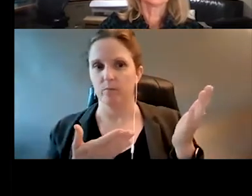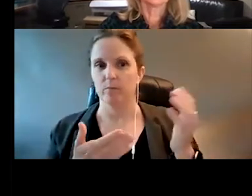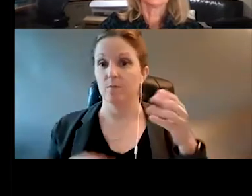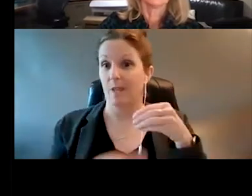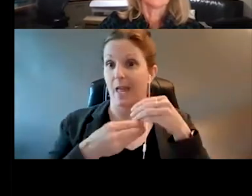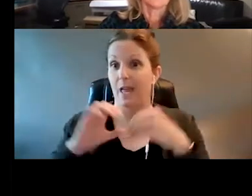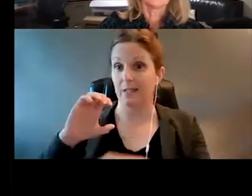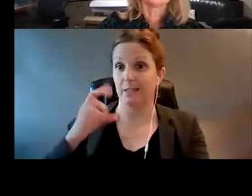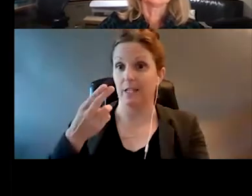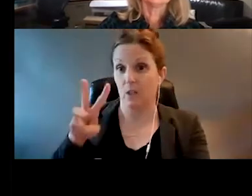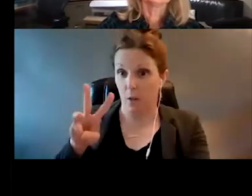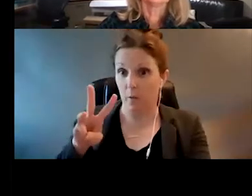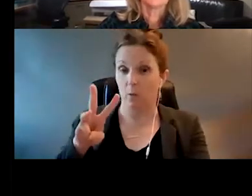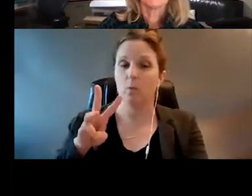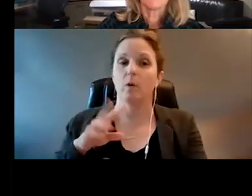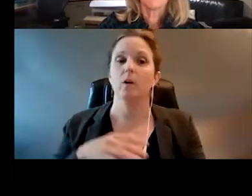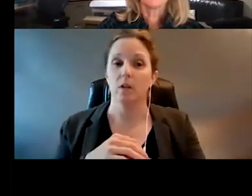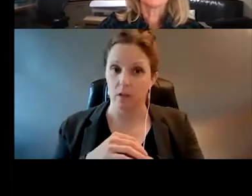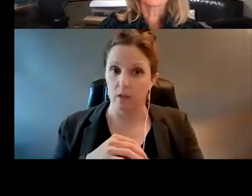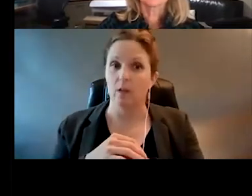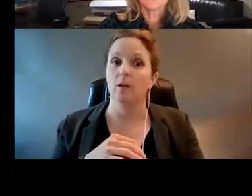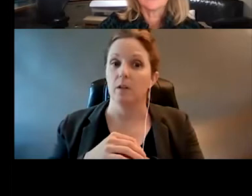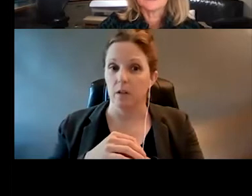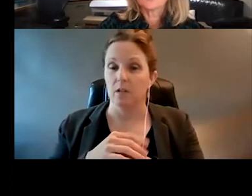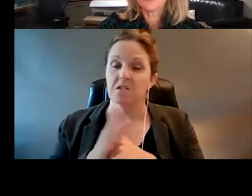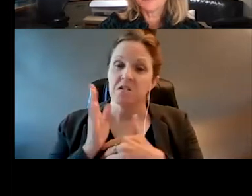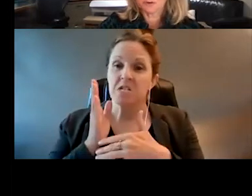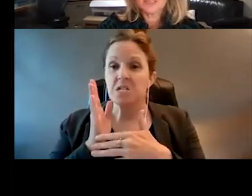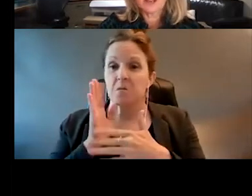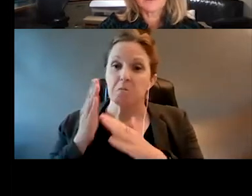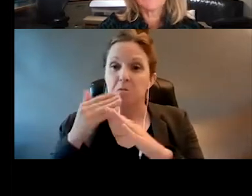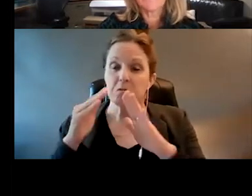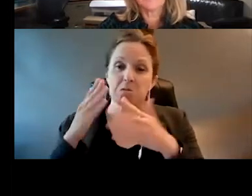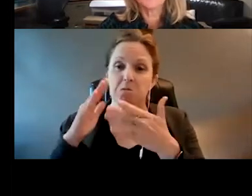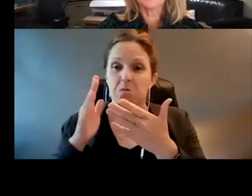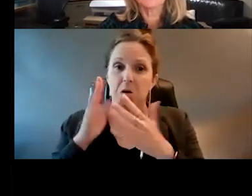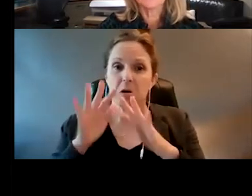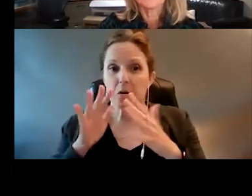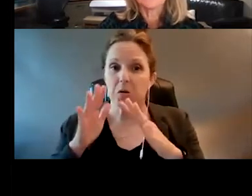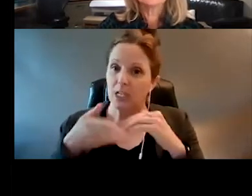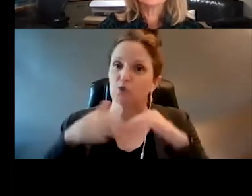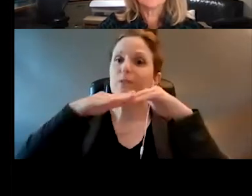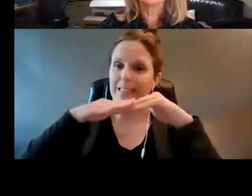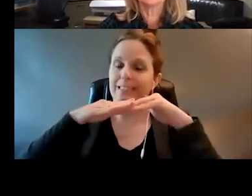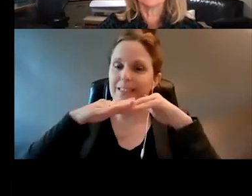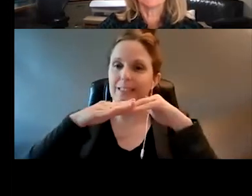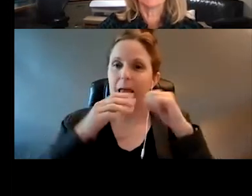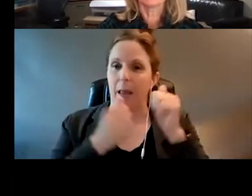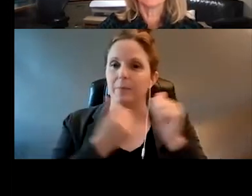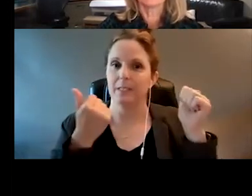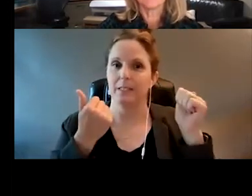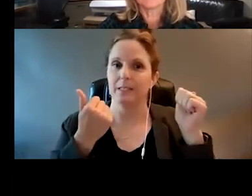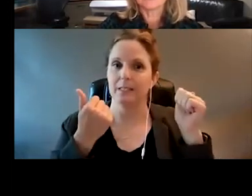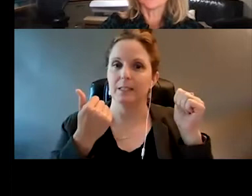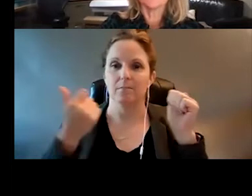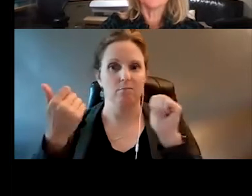intervention on abstinence that wasn't through this mechanism of medication. So